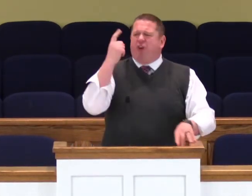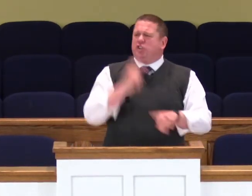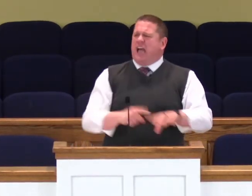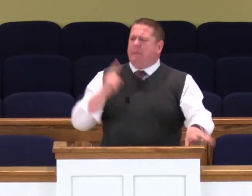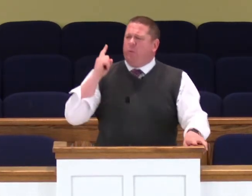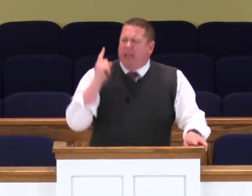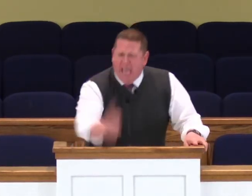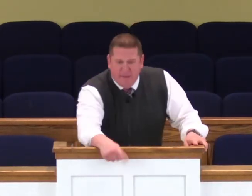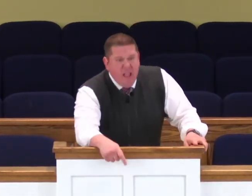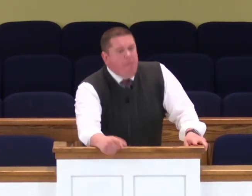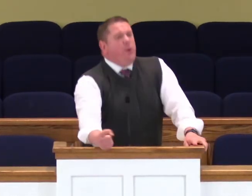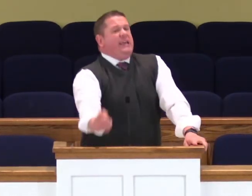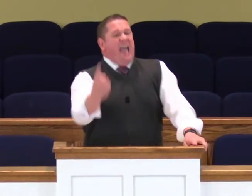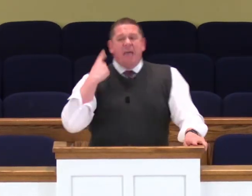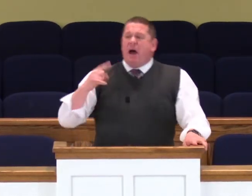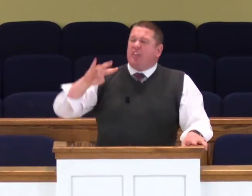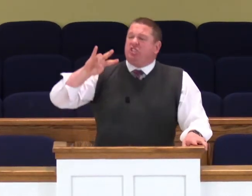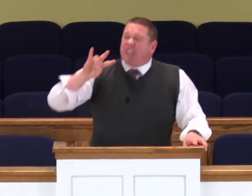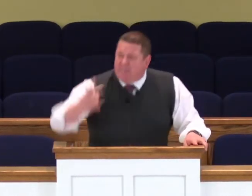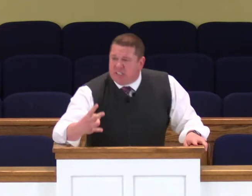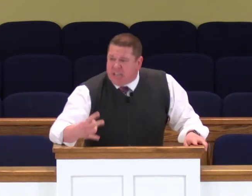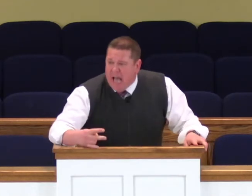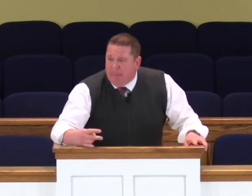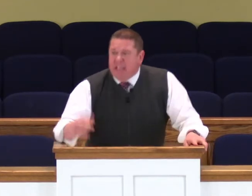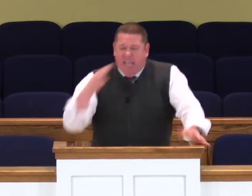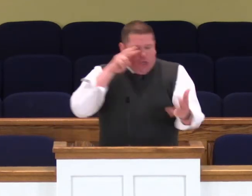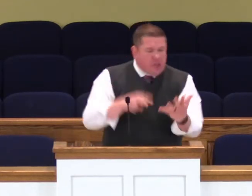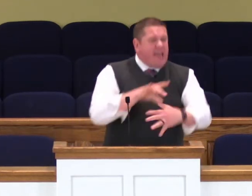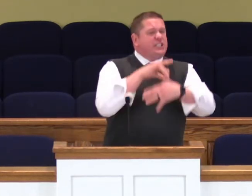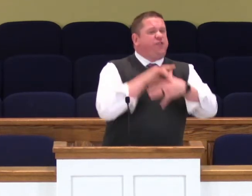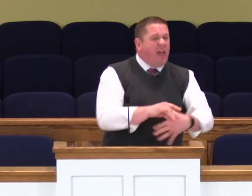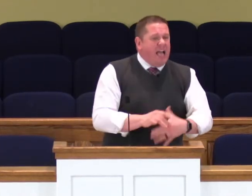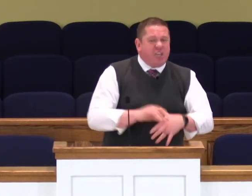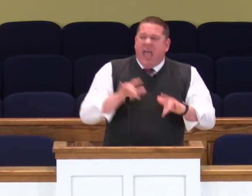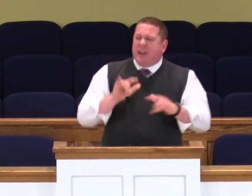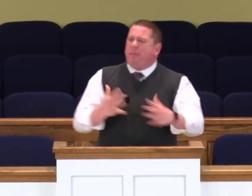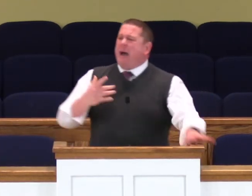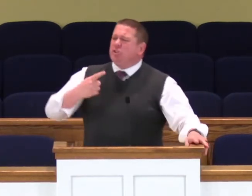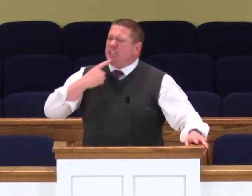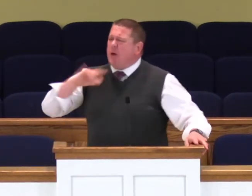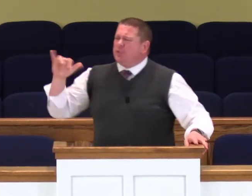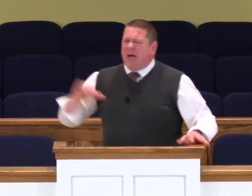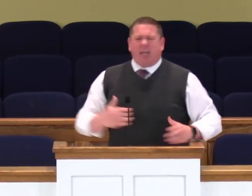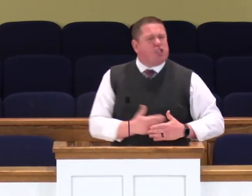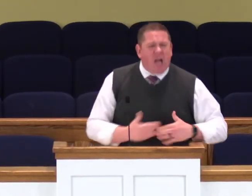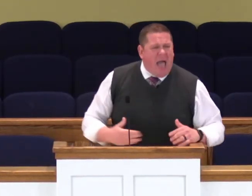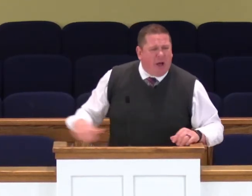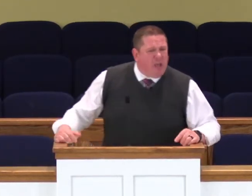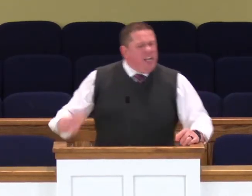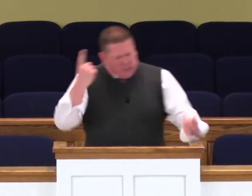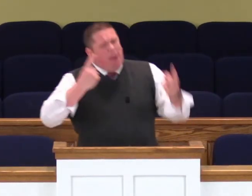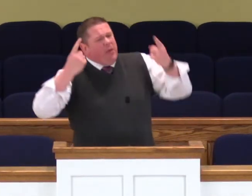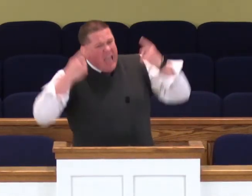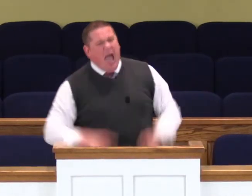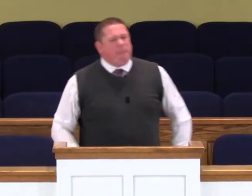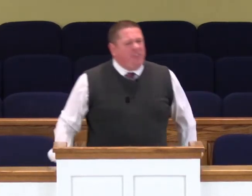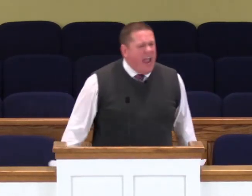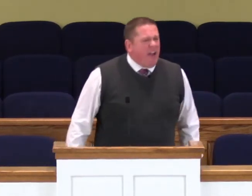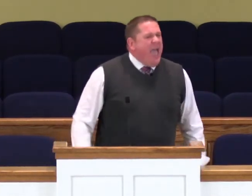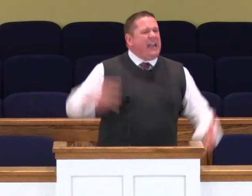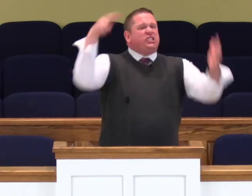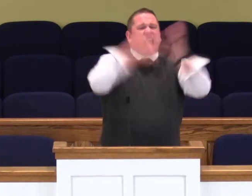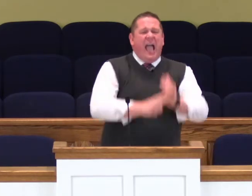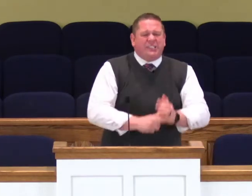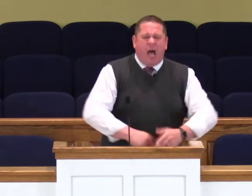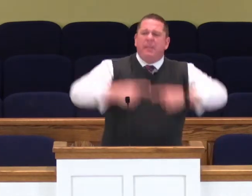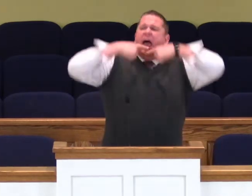as the first time he went in. But when he came out the seventh time, he looked at his flesh, and the Bible said it was like a child. Something happened there,